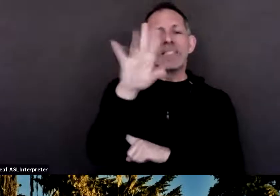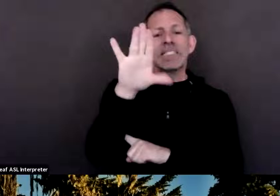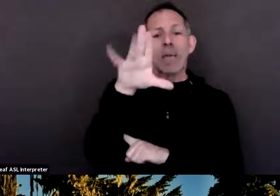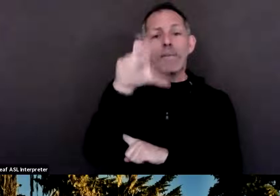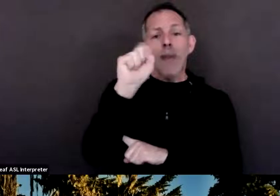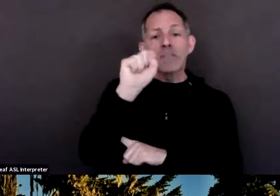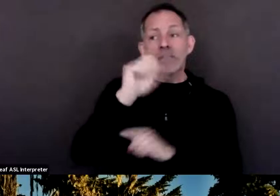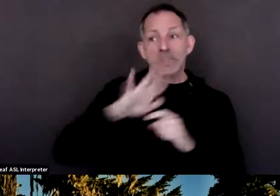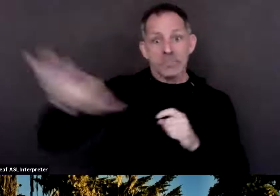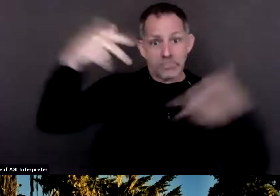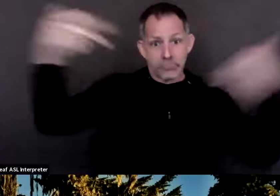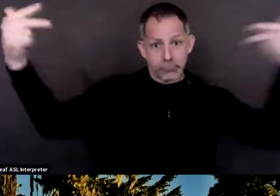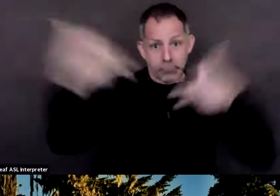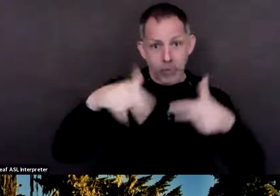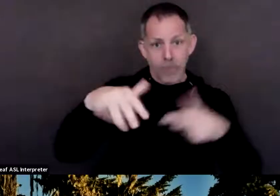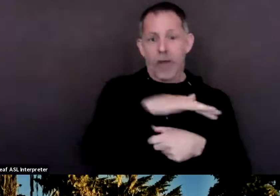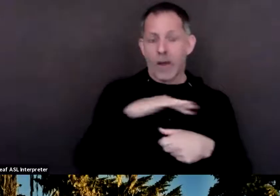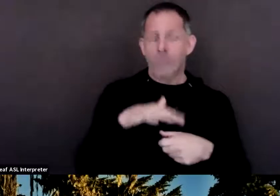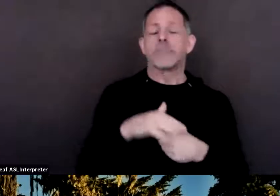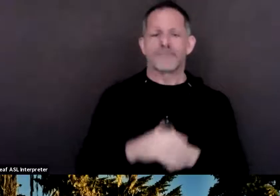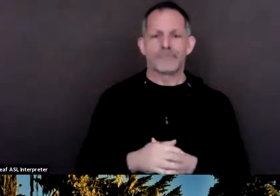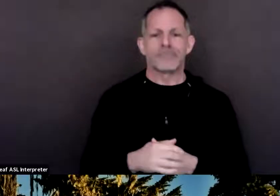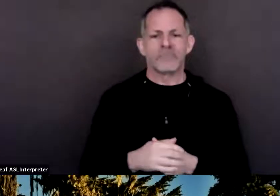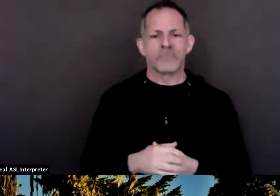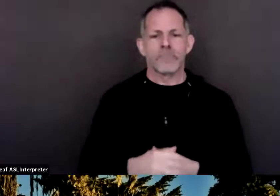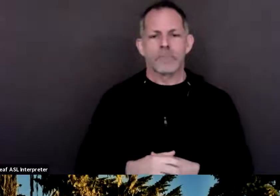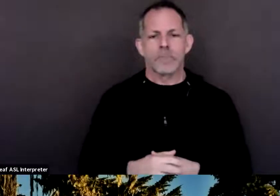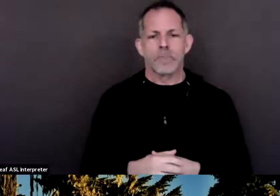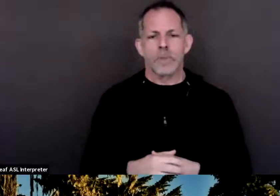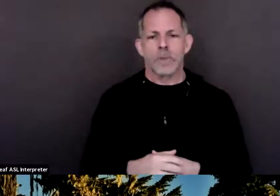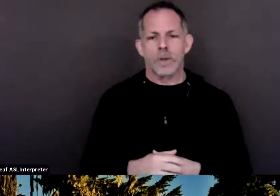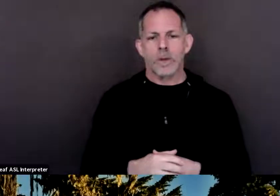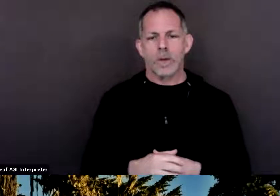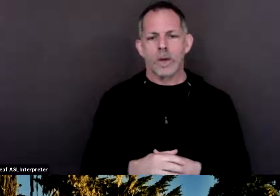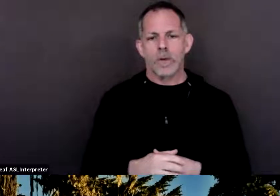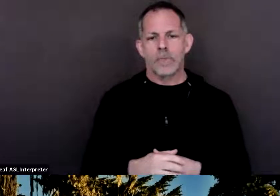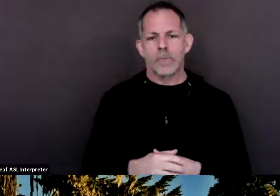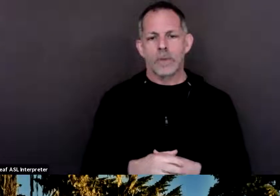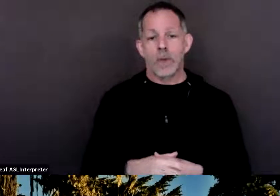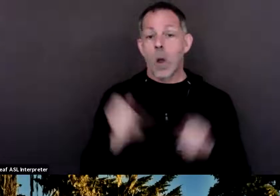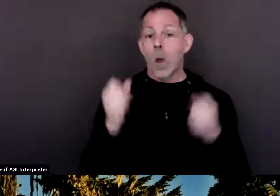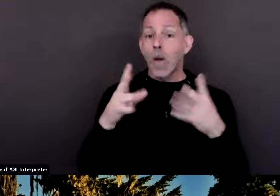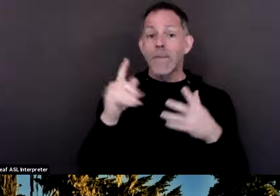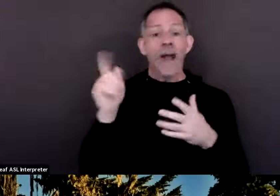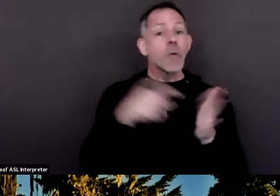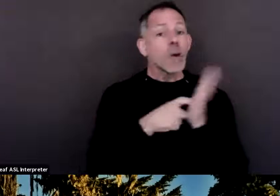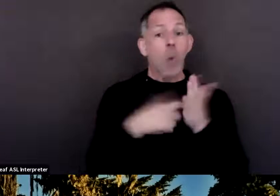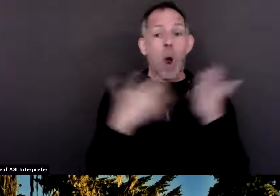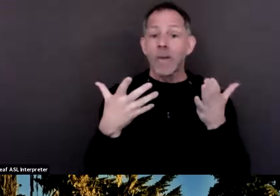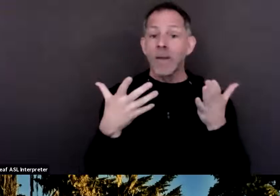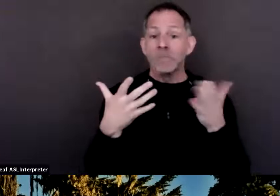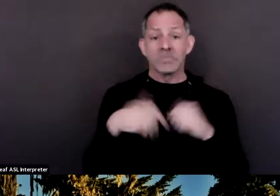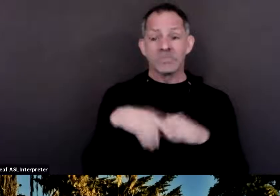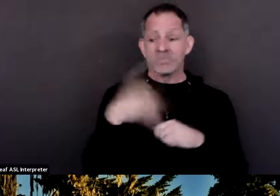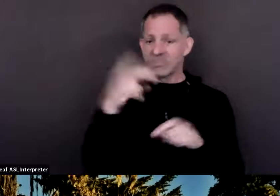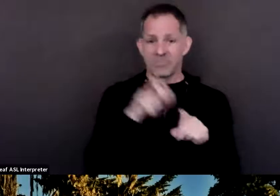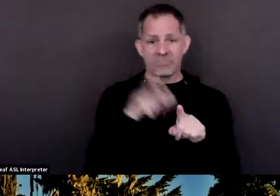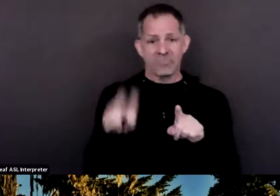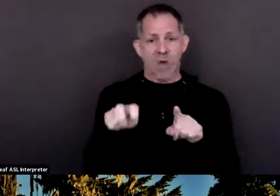the county and the region that require only one transfer to get to the vaccine clinic. So this is going to be a very accessible site for many, many